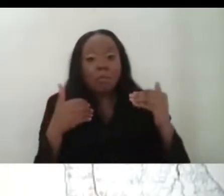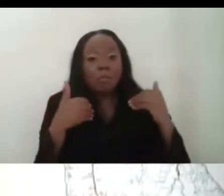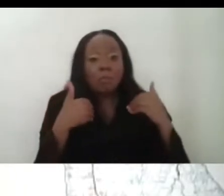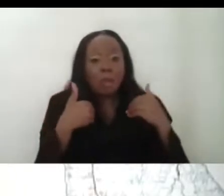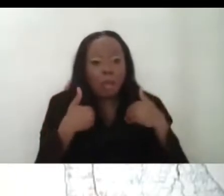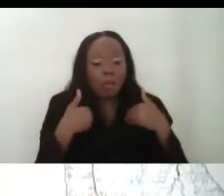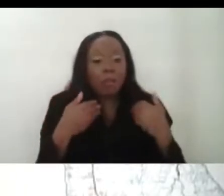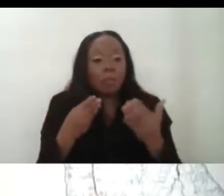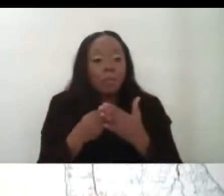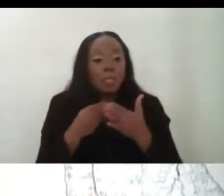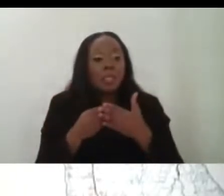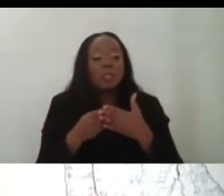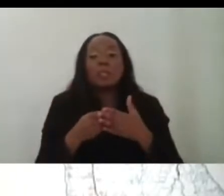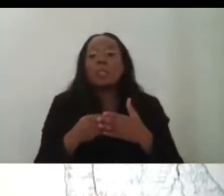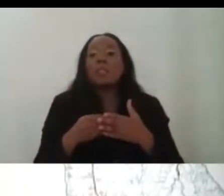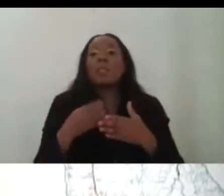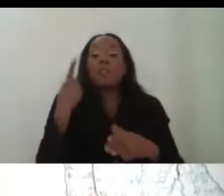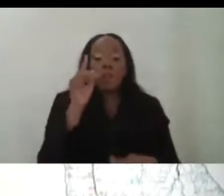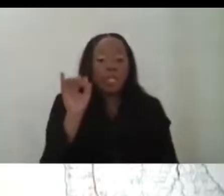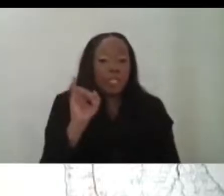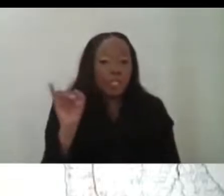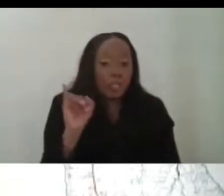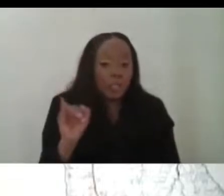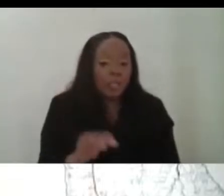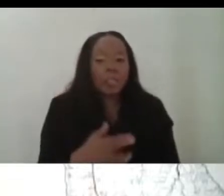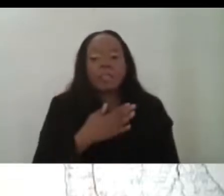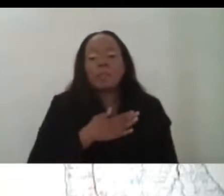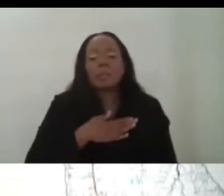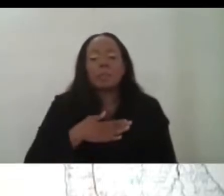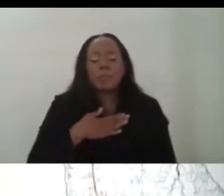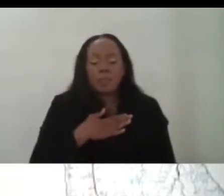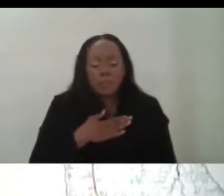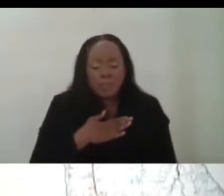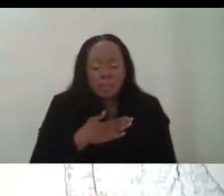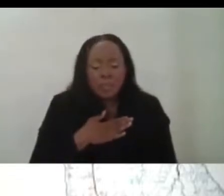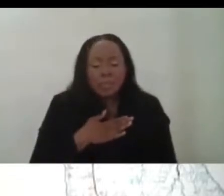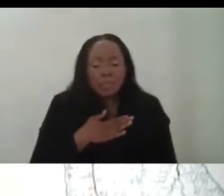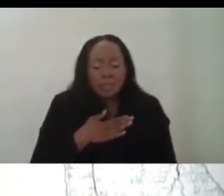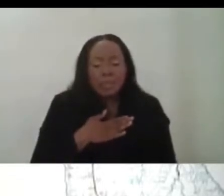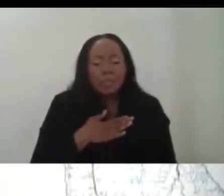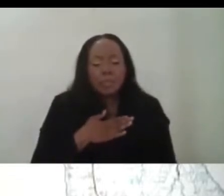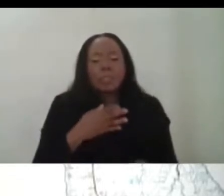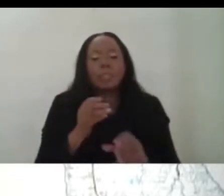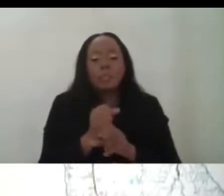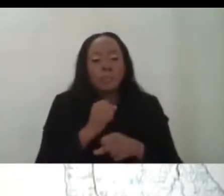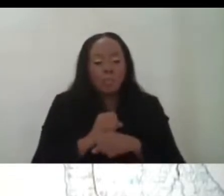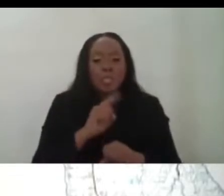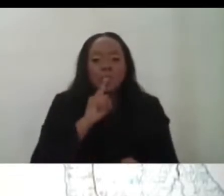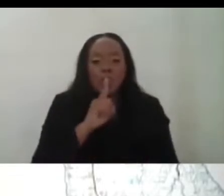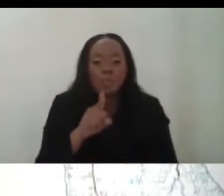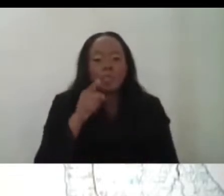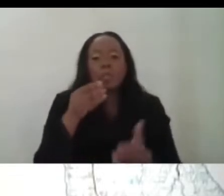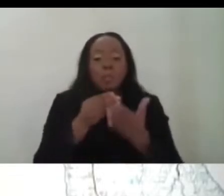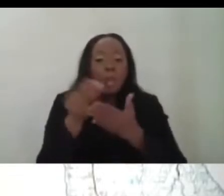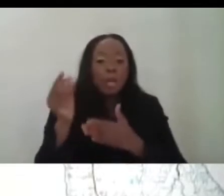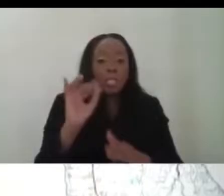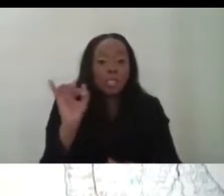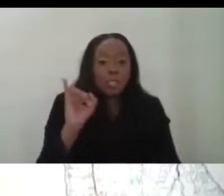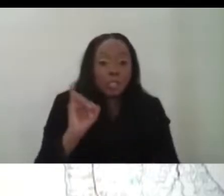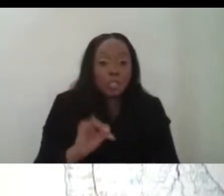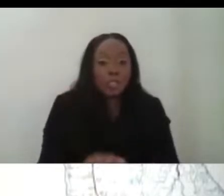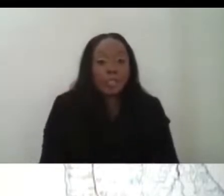insure their properties, I urge you, insure your properties. Following Beryl,